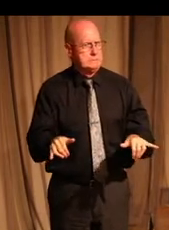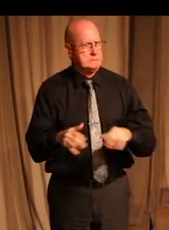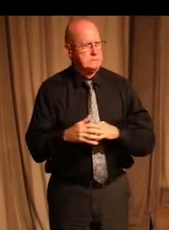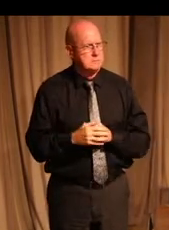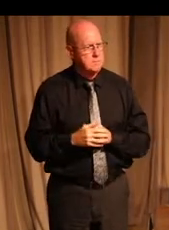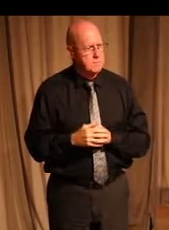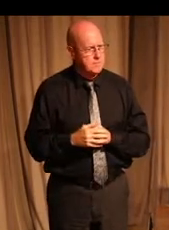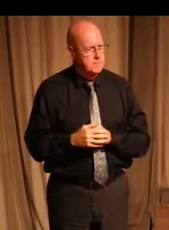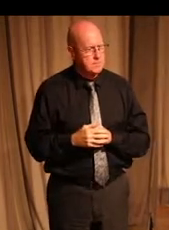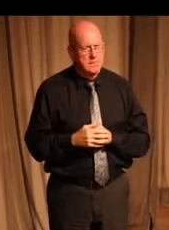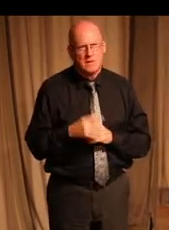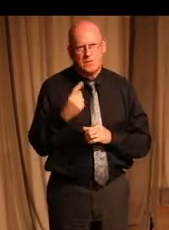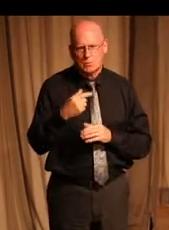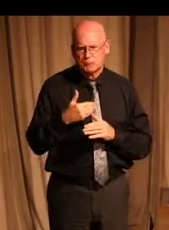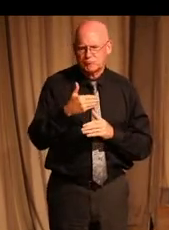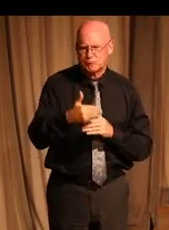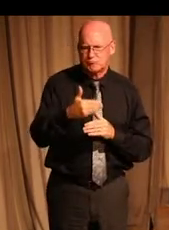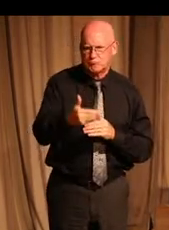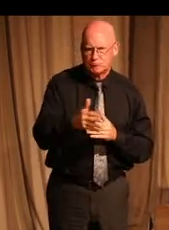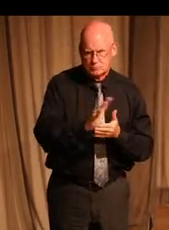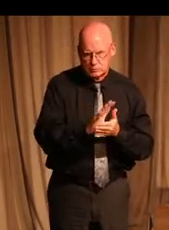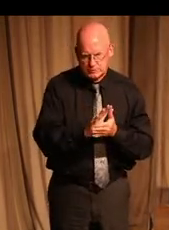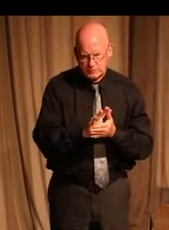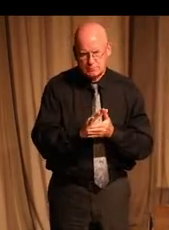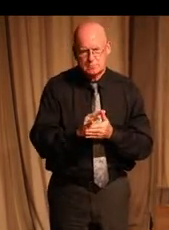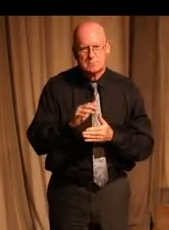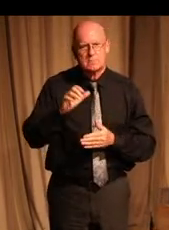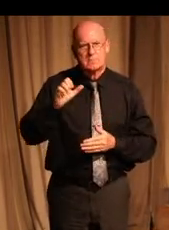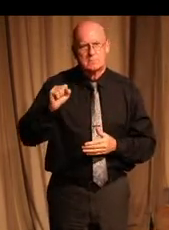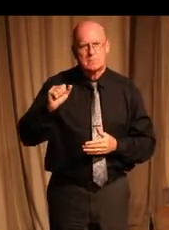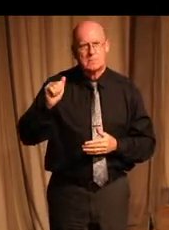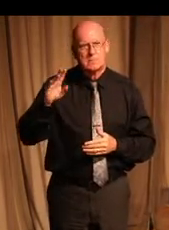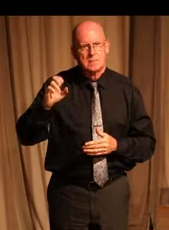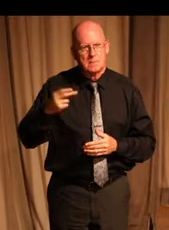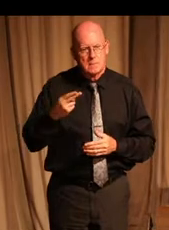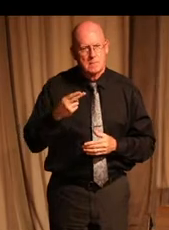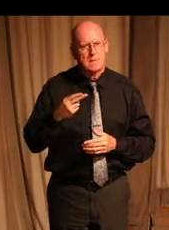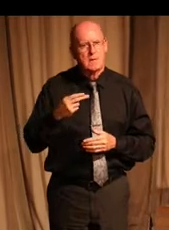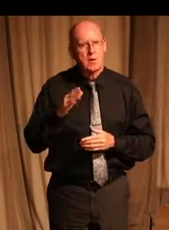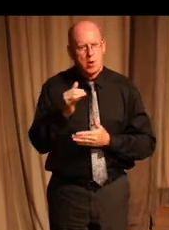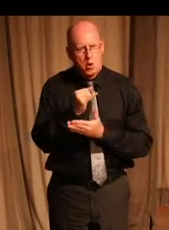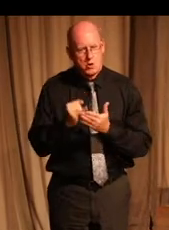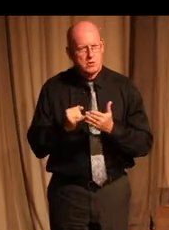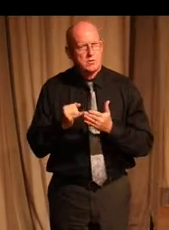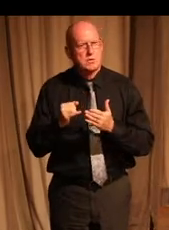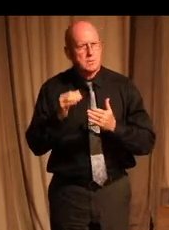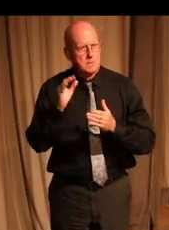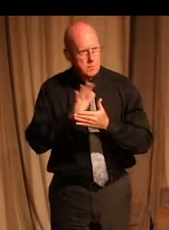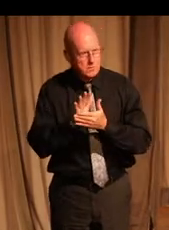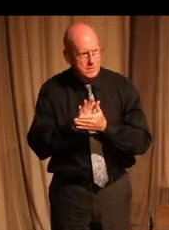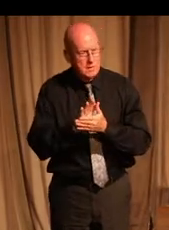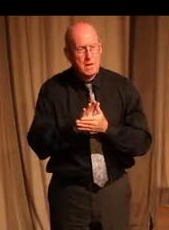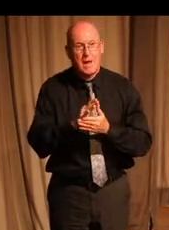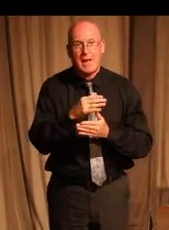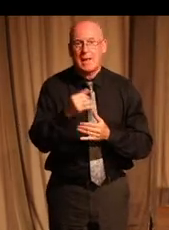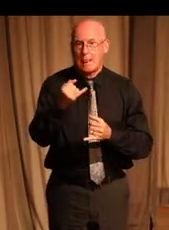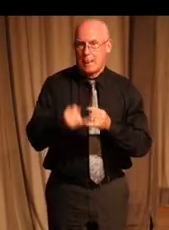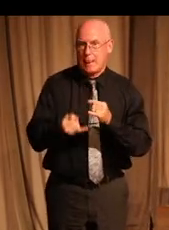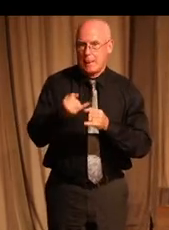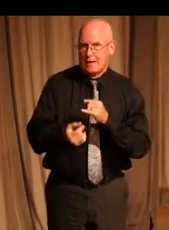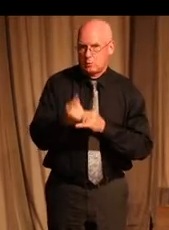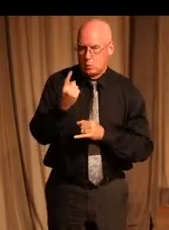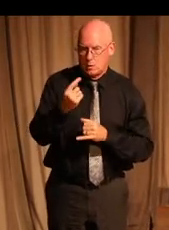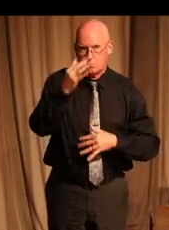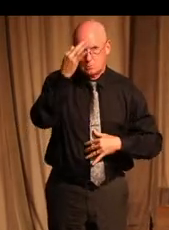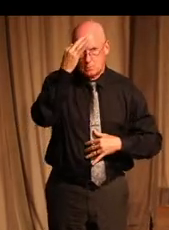know, again, for these next few films, Sarah Maldoror's artist portraits, but then also you cannot miss our closing night film,